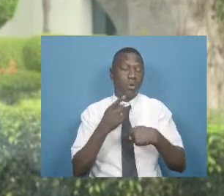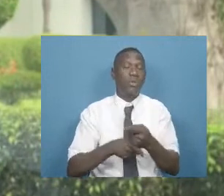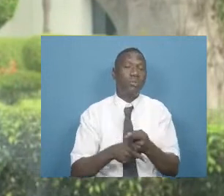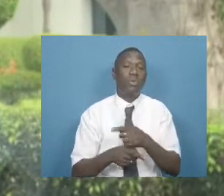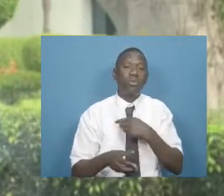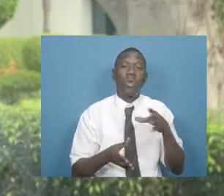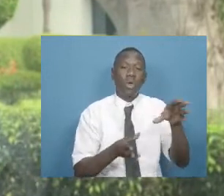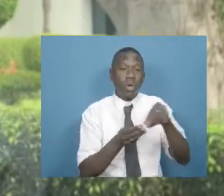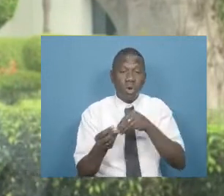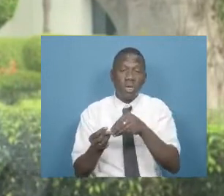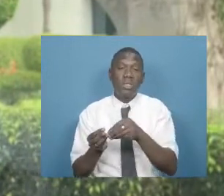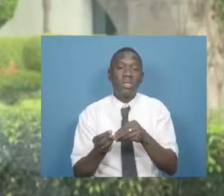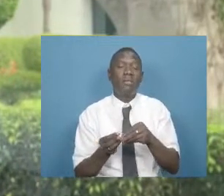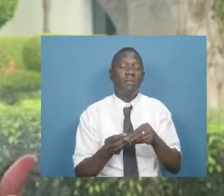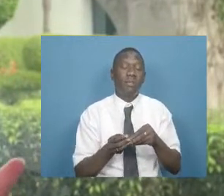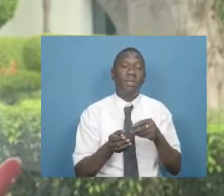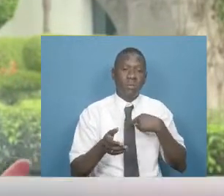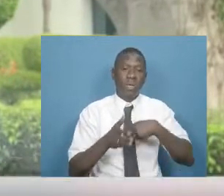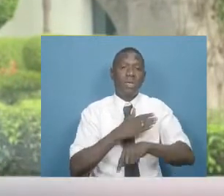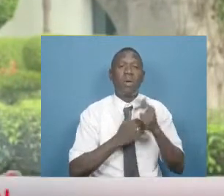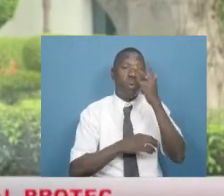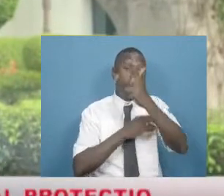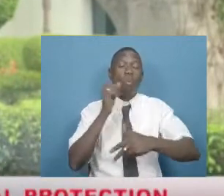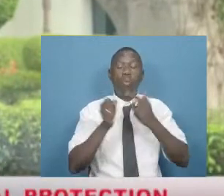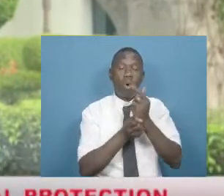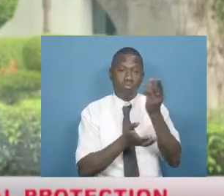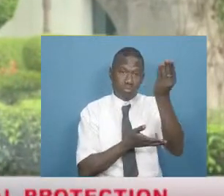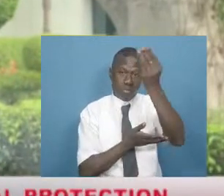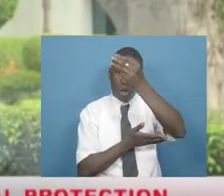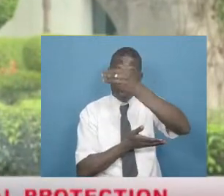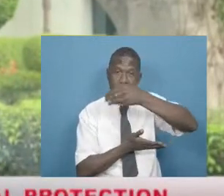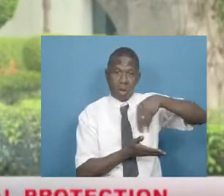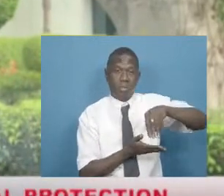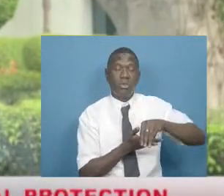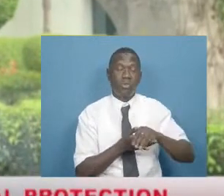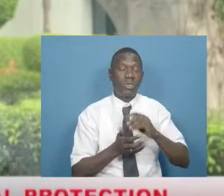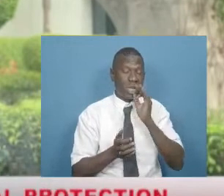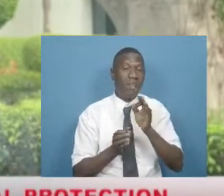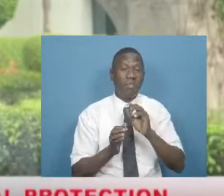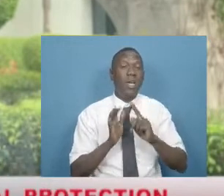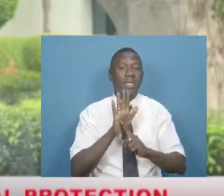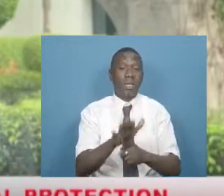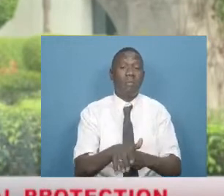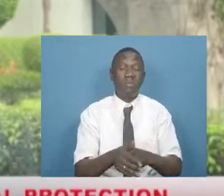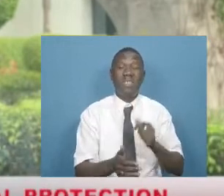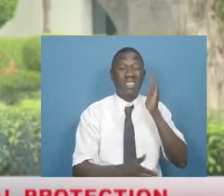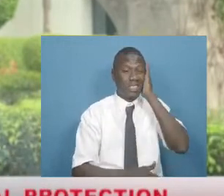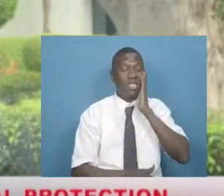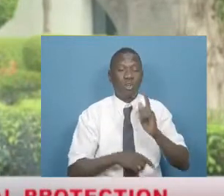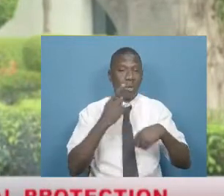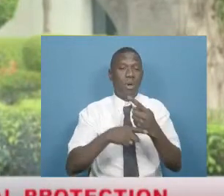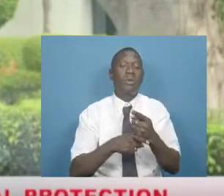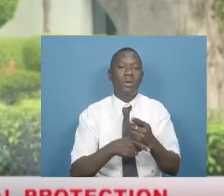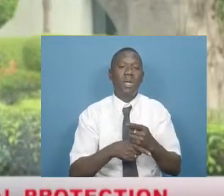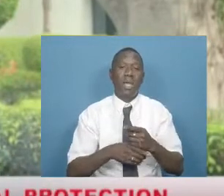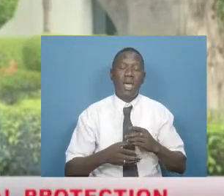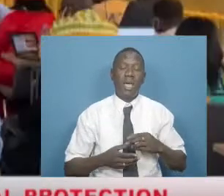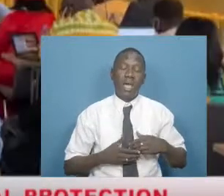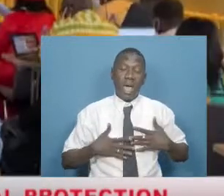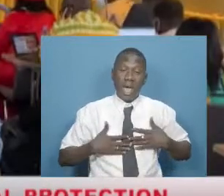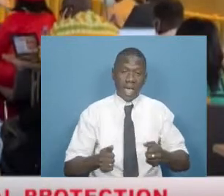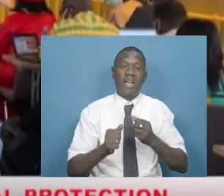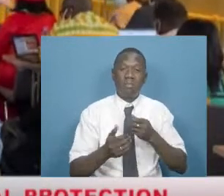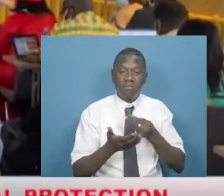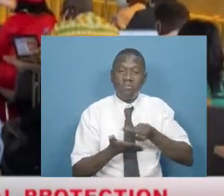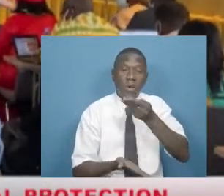we collectively live here with a roadmap to say, for example, and to be serious about it, health financing and must be